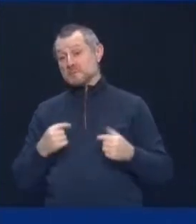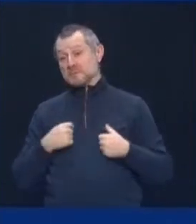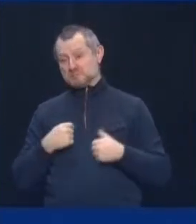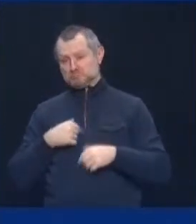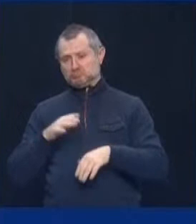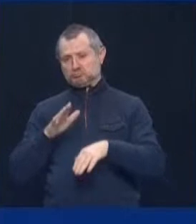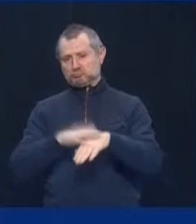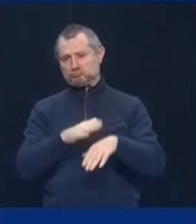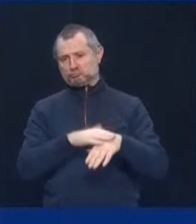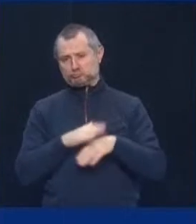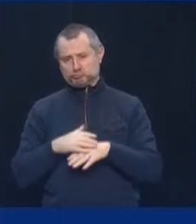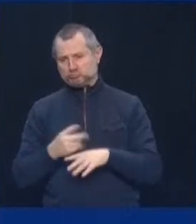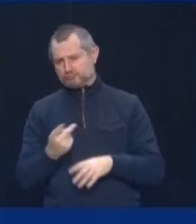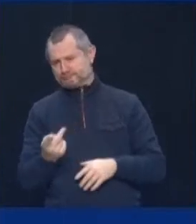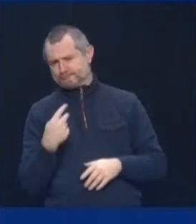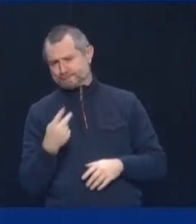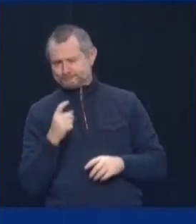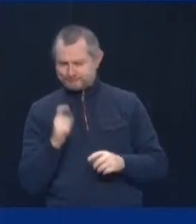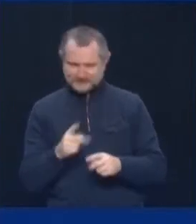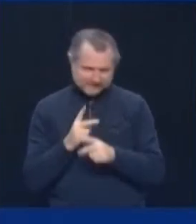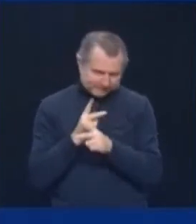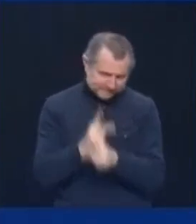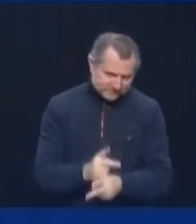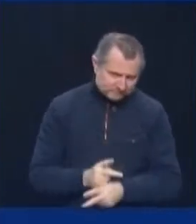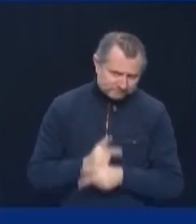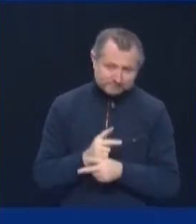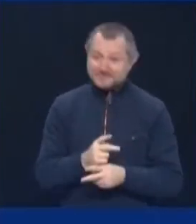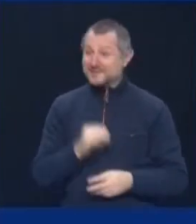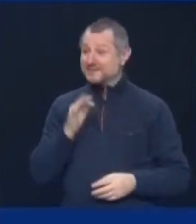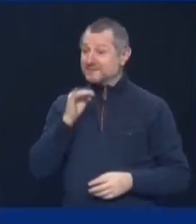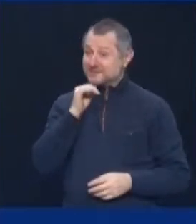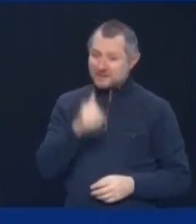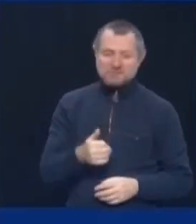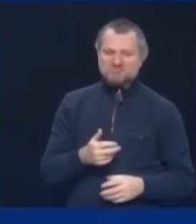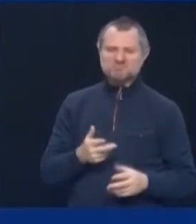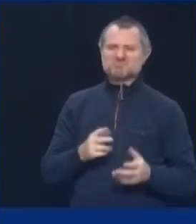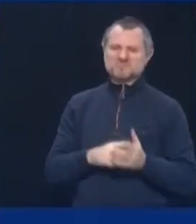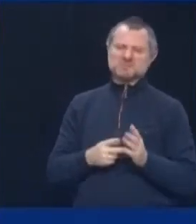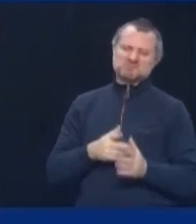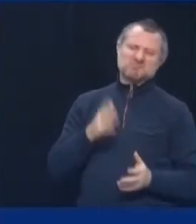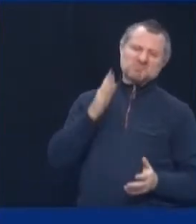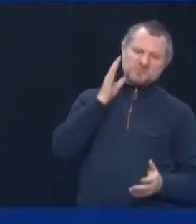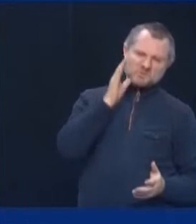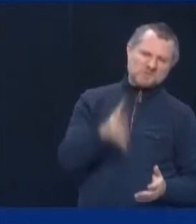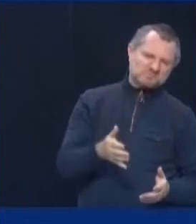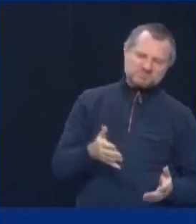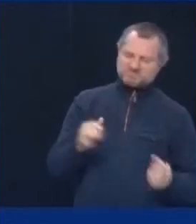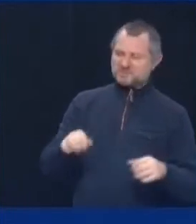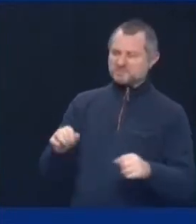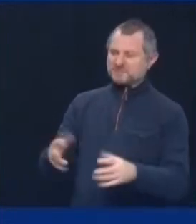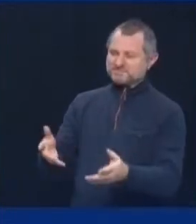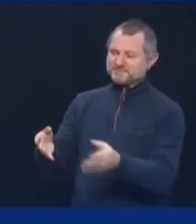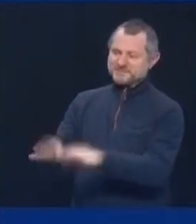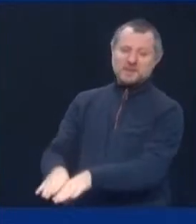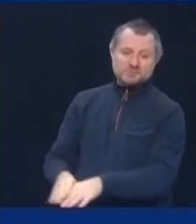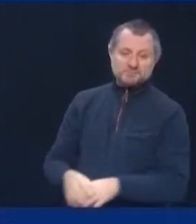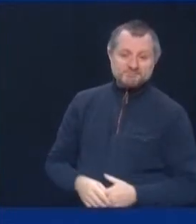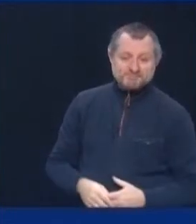to be careful or else. But or else is not an inevitability. It's not a foregone